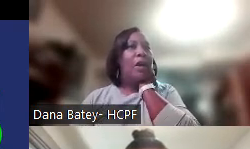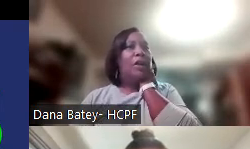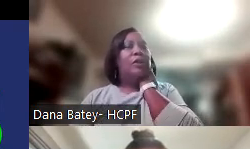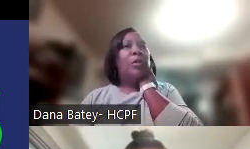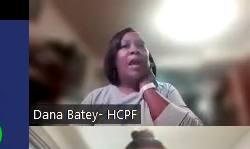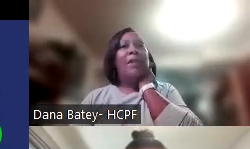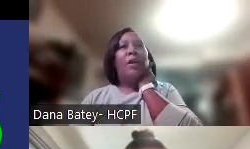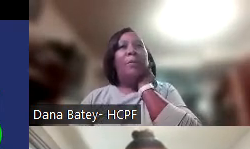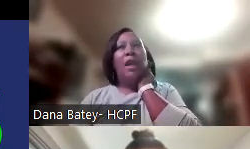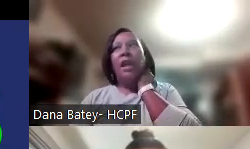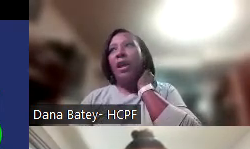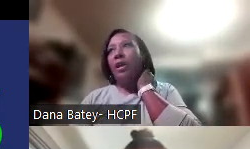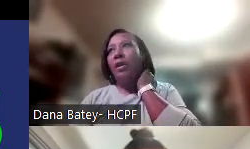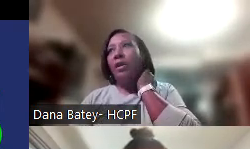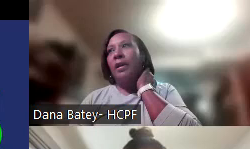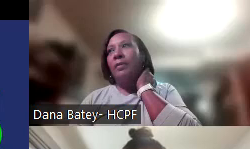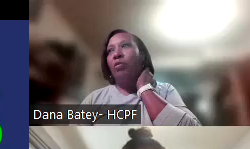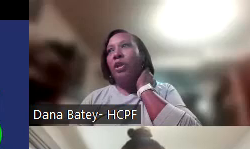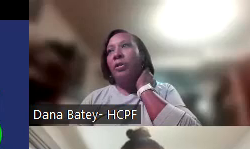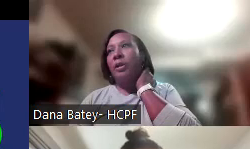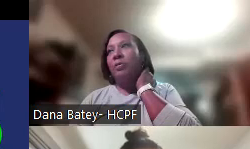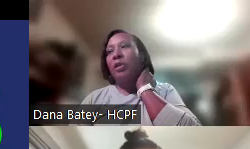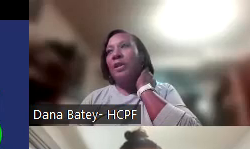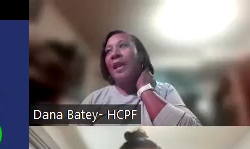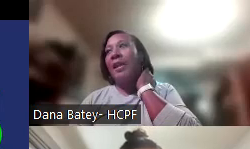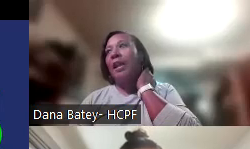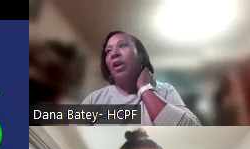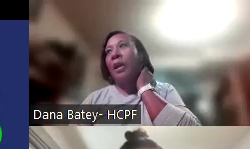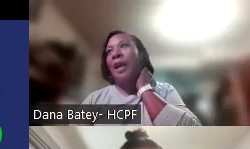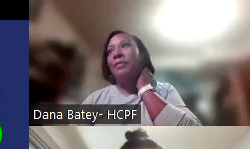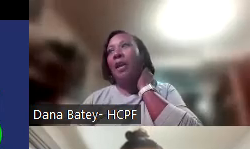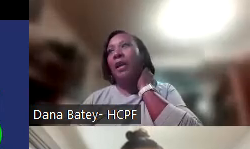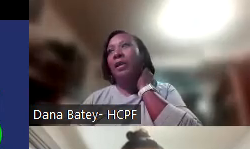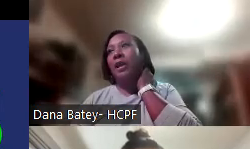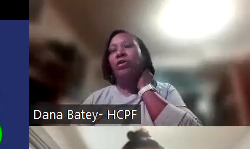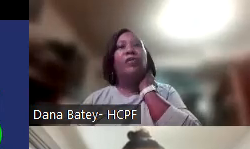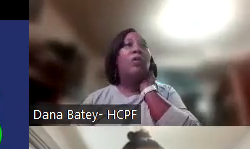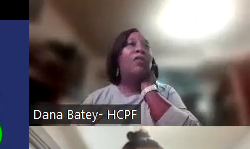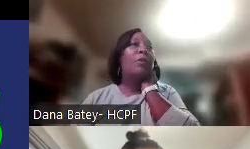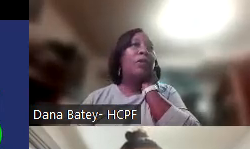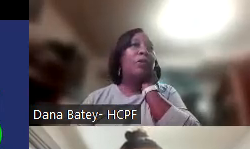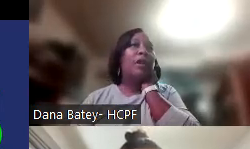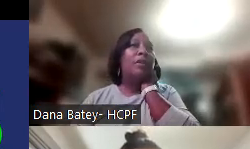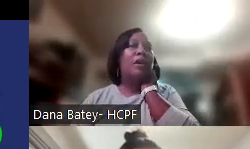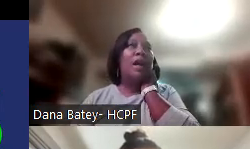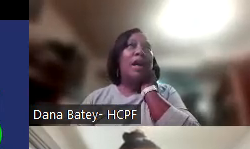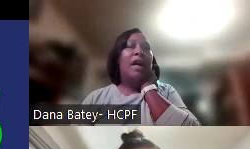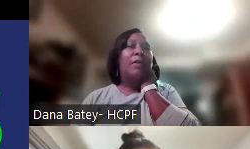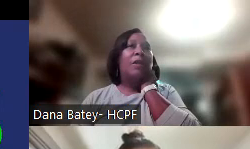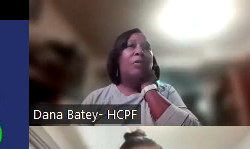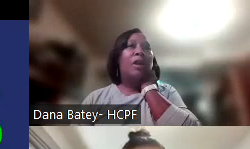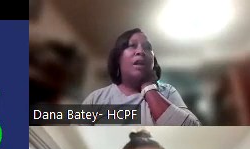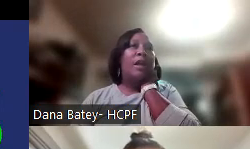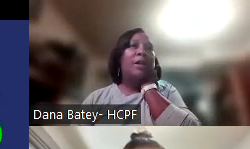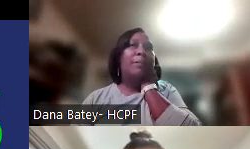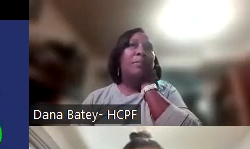So we have a meeting, which was technically our last meeting, is scheduled for November 30th, but I